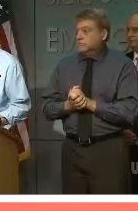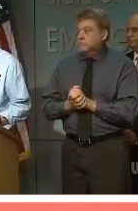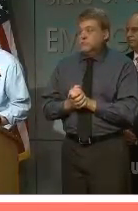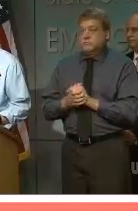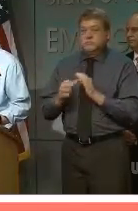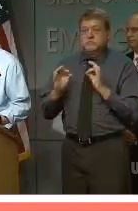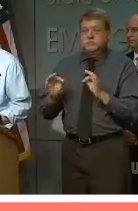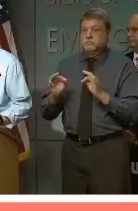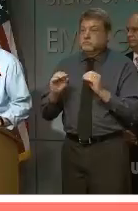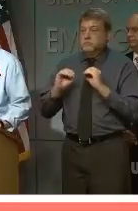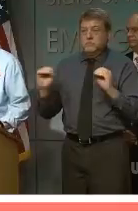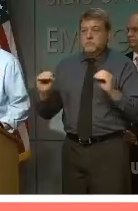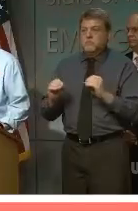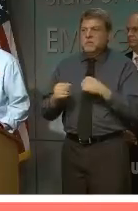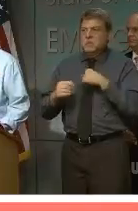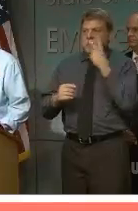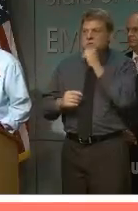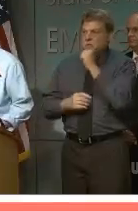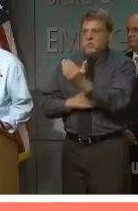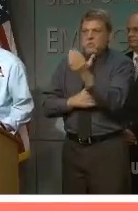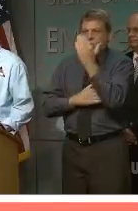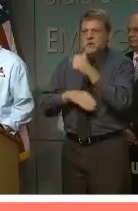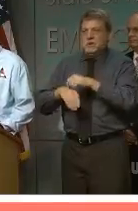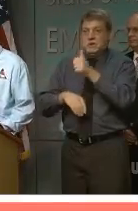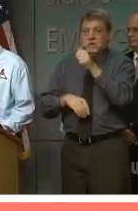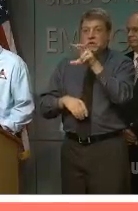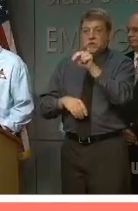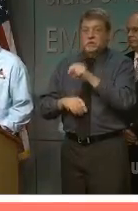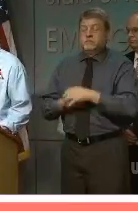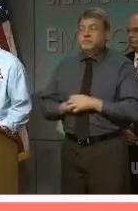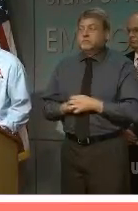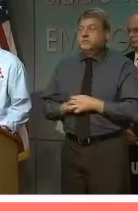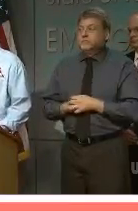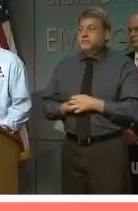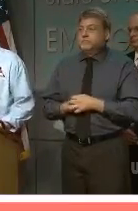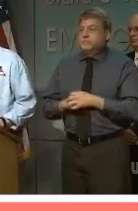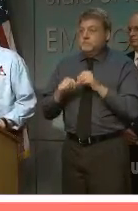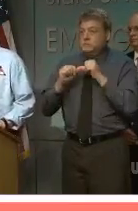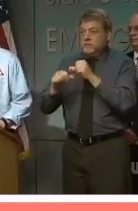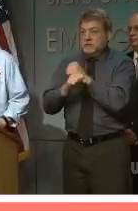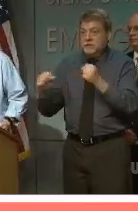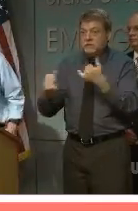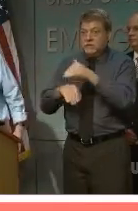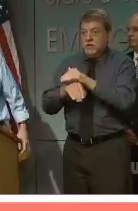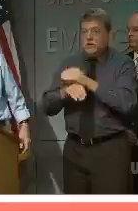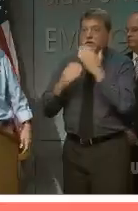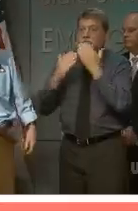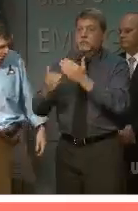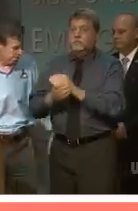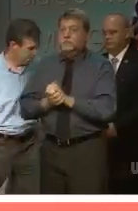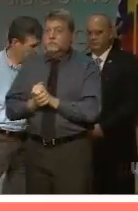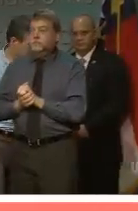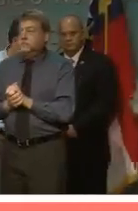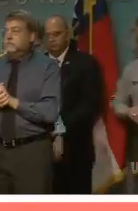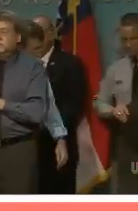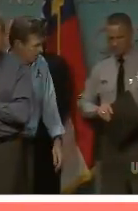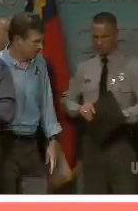All right, if not, I think we will see you in the morning at 10:30. Stay safe tonight, everyone. Thank you.